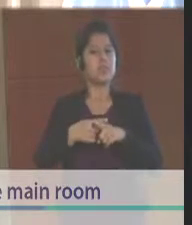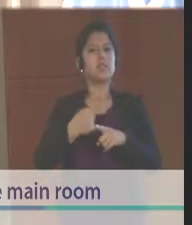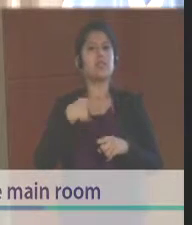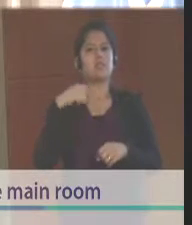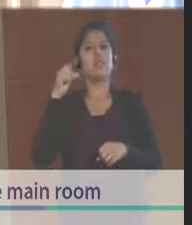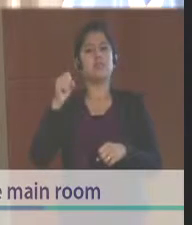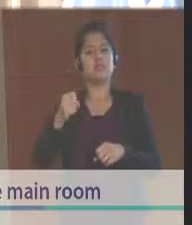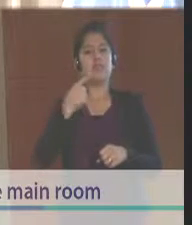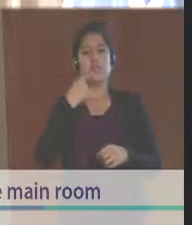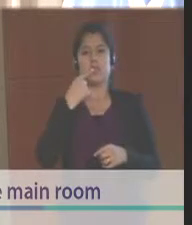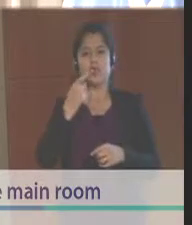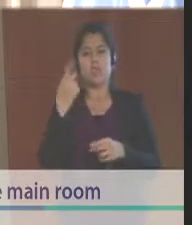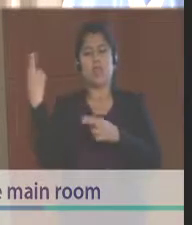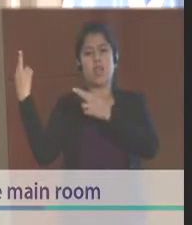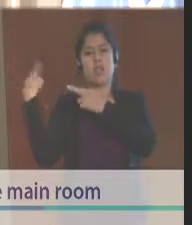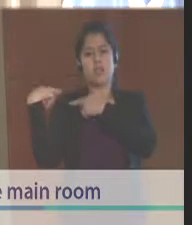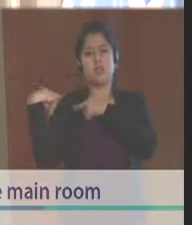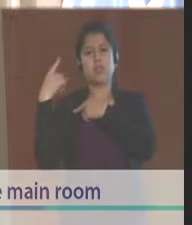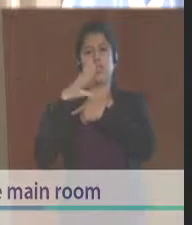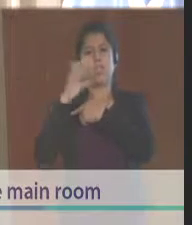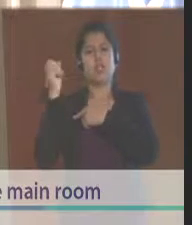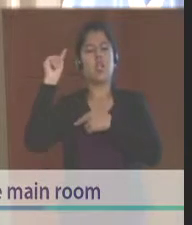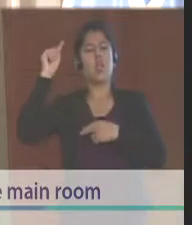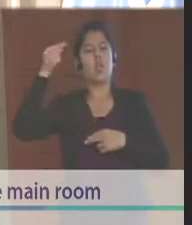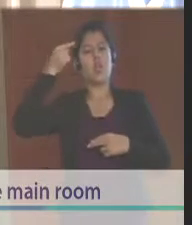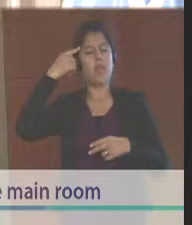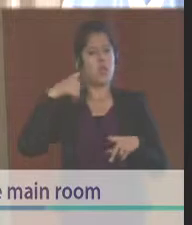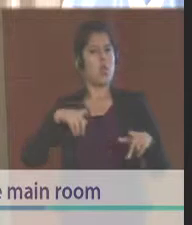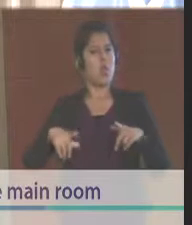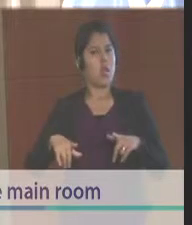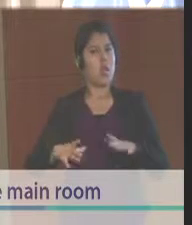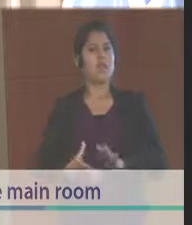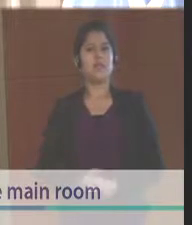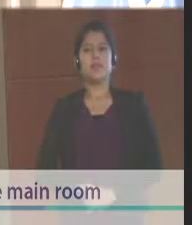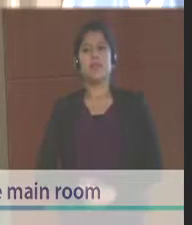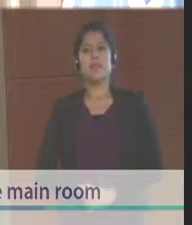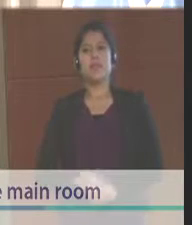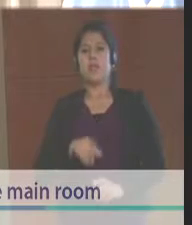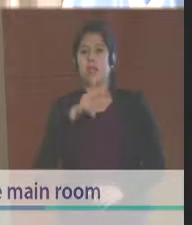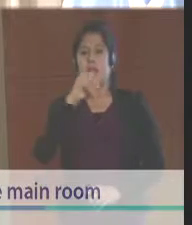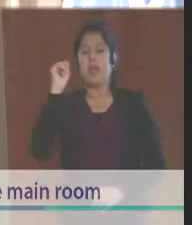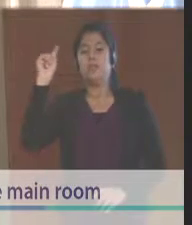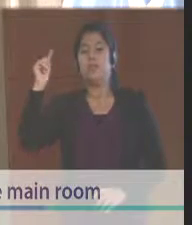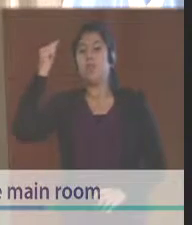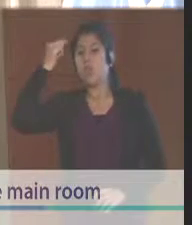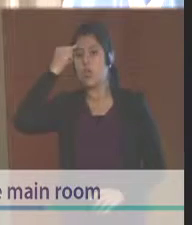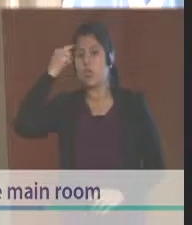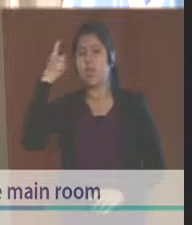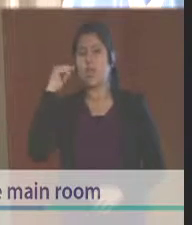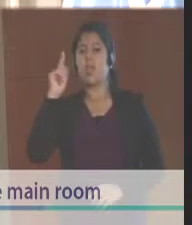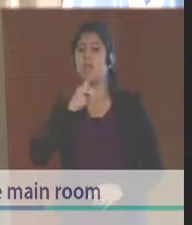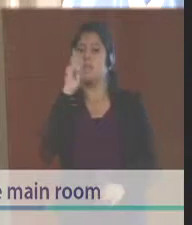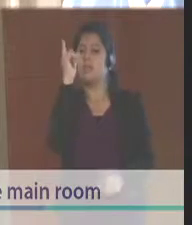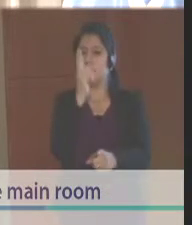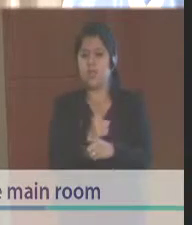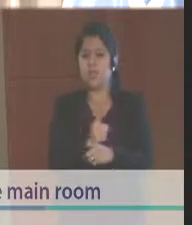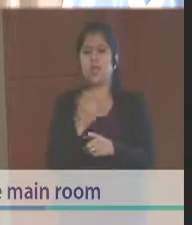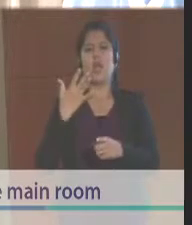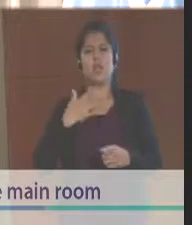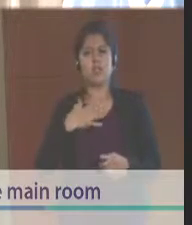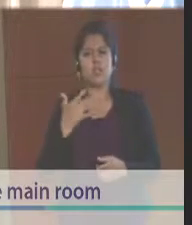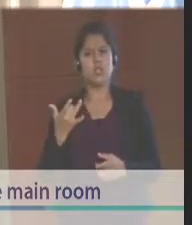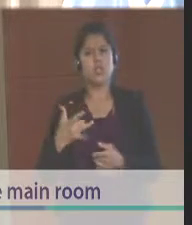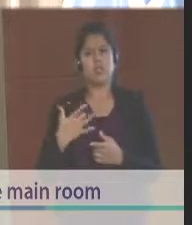ordainment or land use and planning of the territory, which are usually responsibilities of local governments. The awareness of